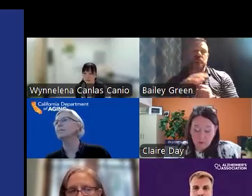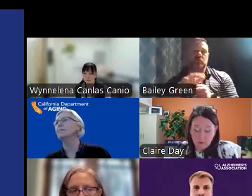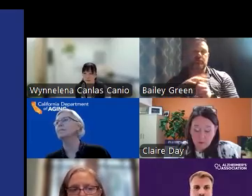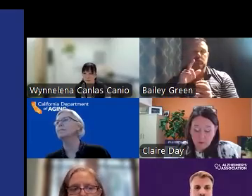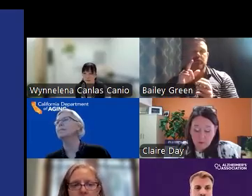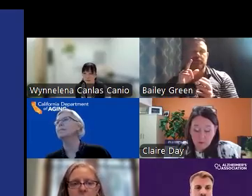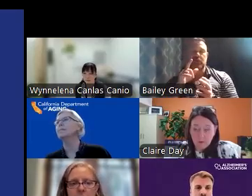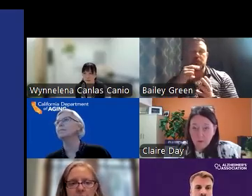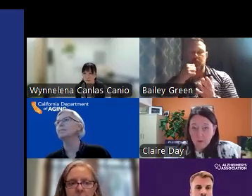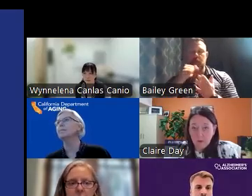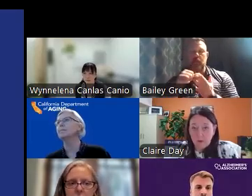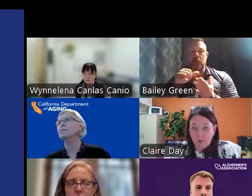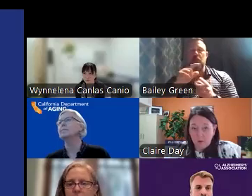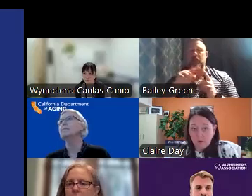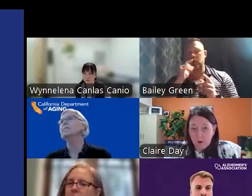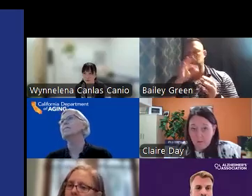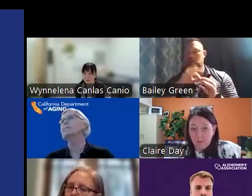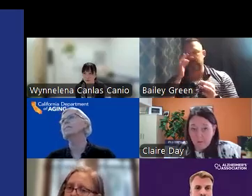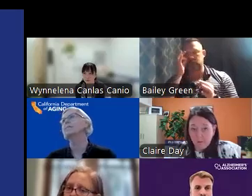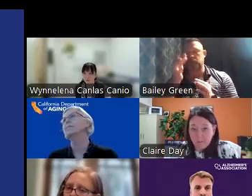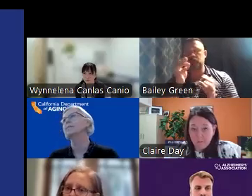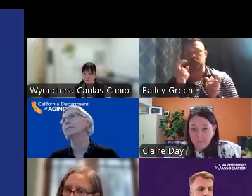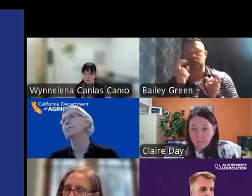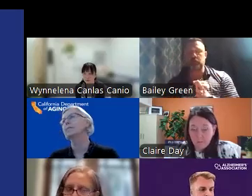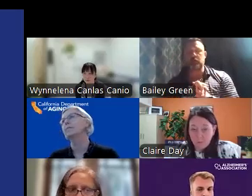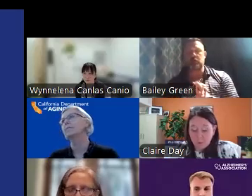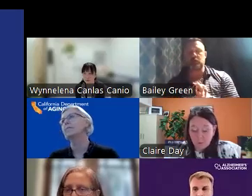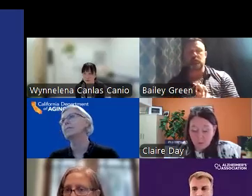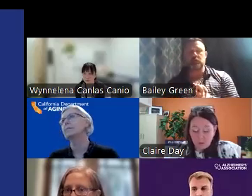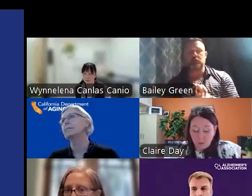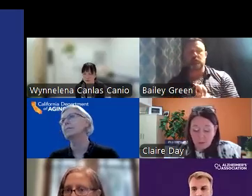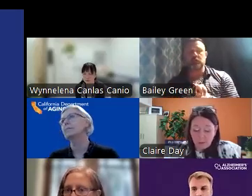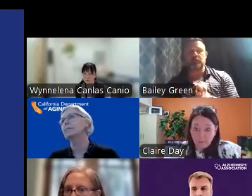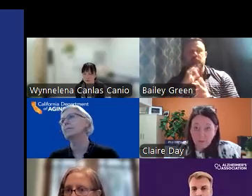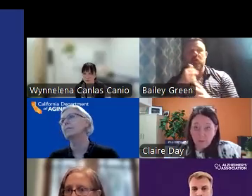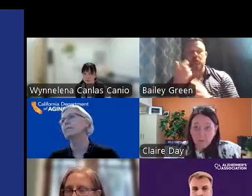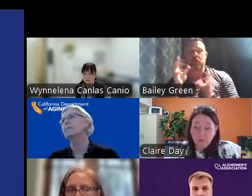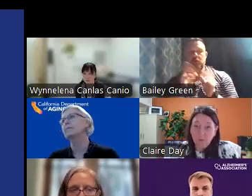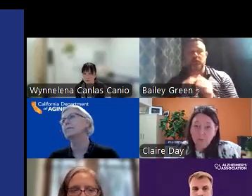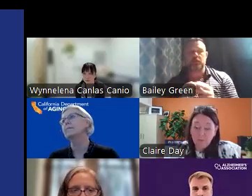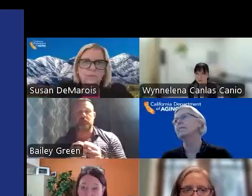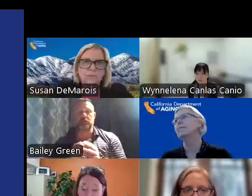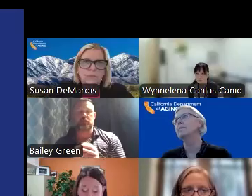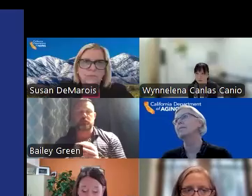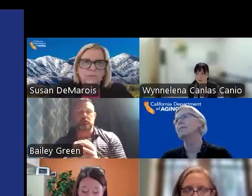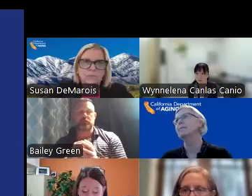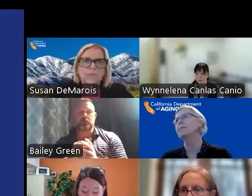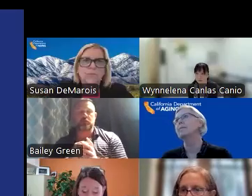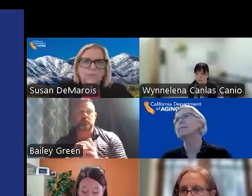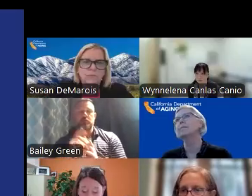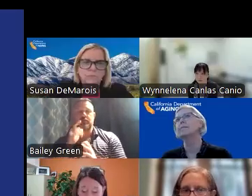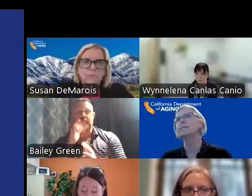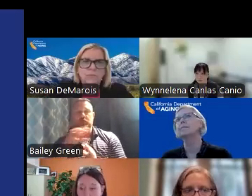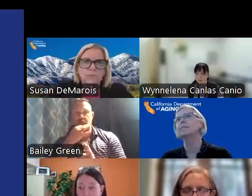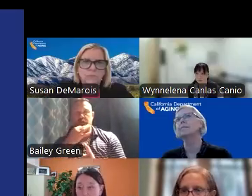but I think we noted that as a future topic for another meeting where we could have that